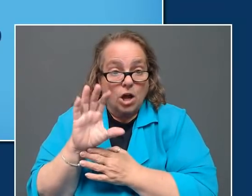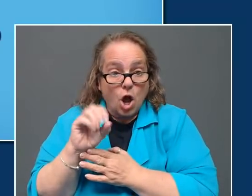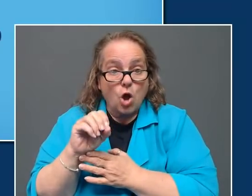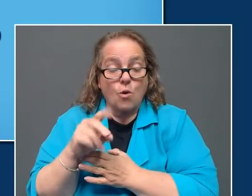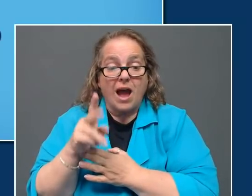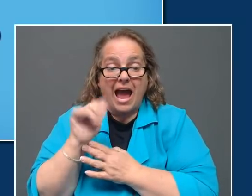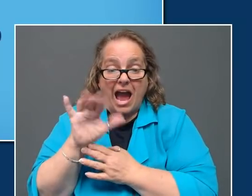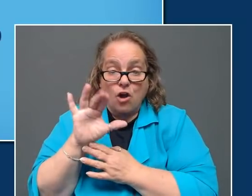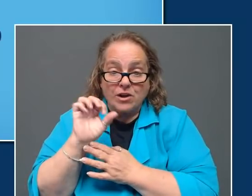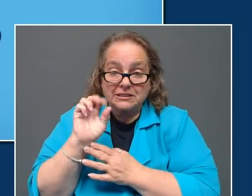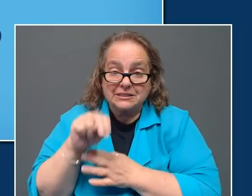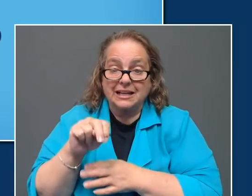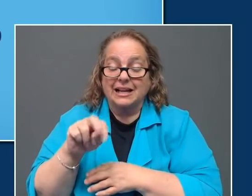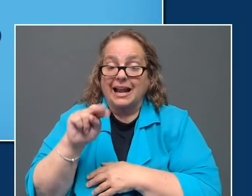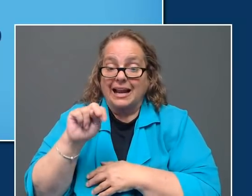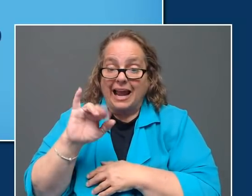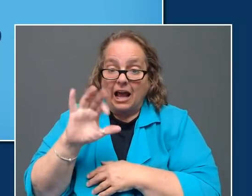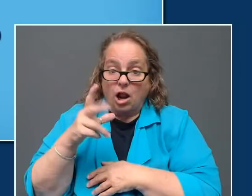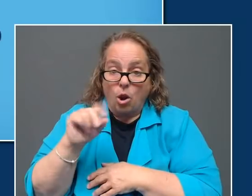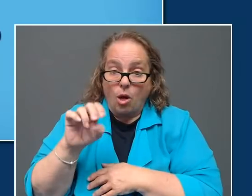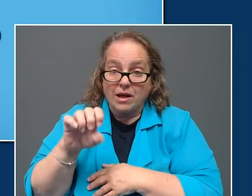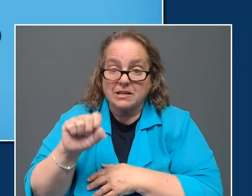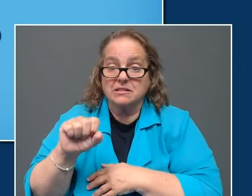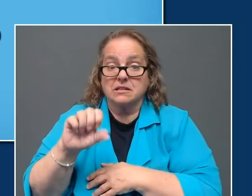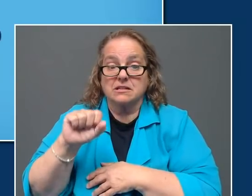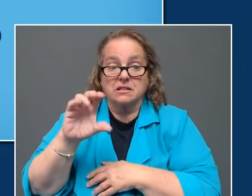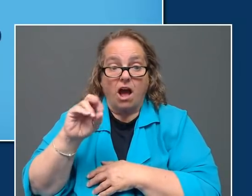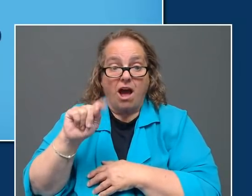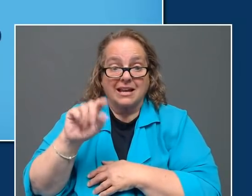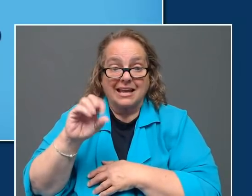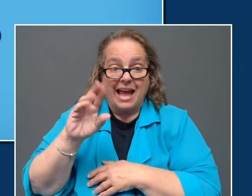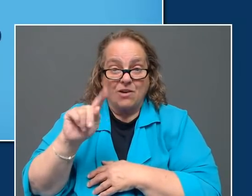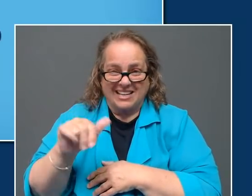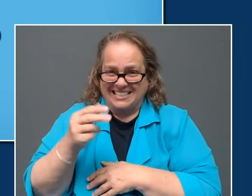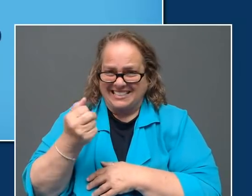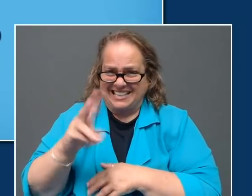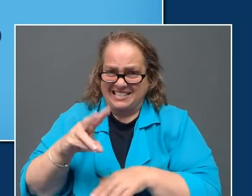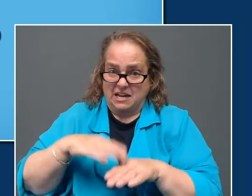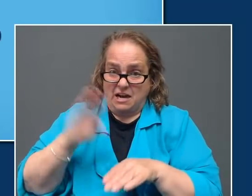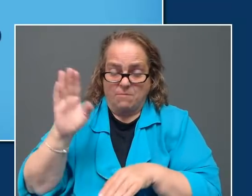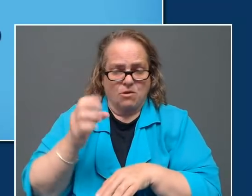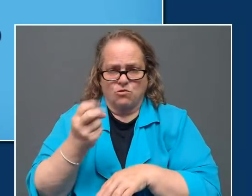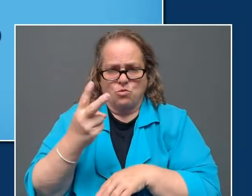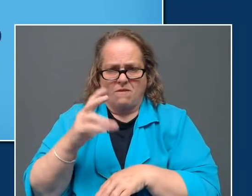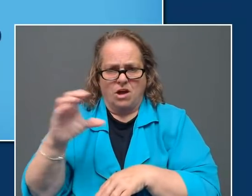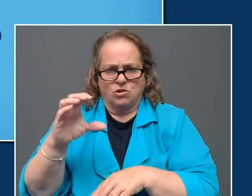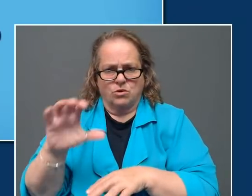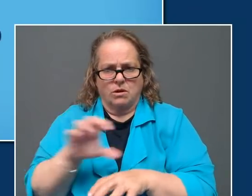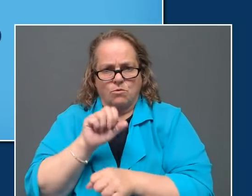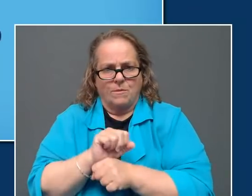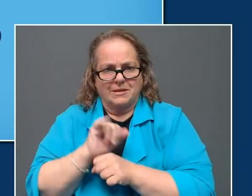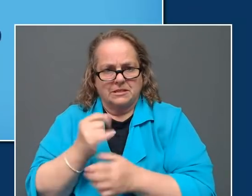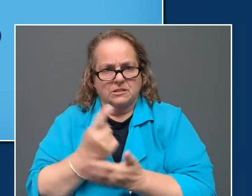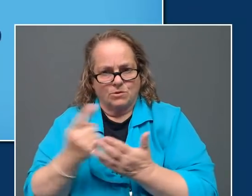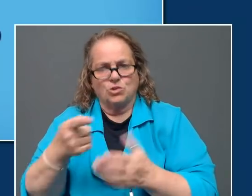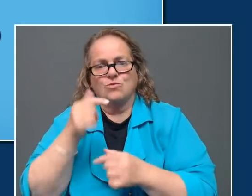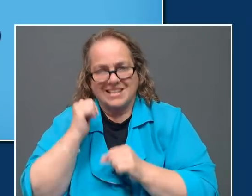County, 16 and up, they got about 1,200 appointments over this next week. You can get your appointment